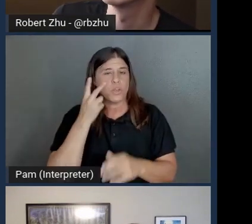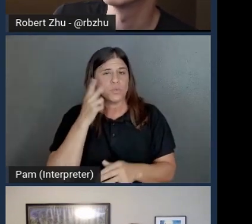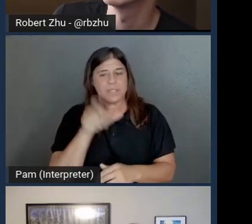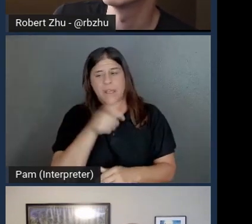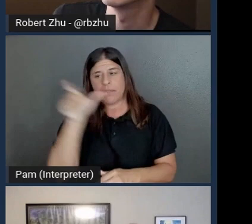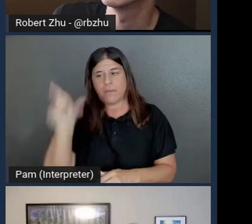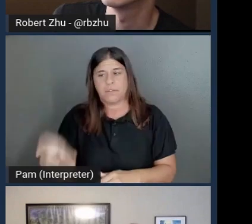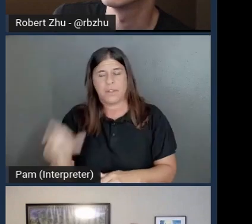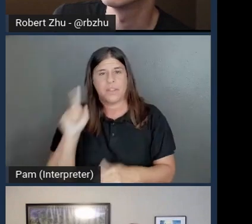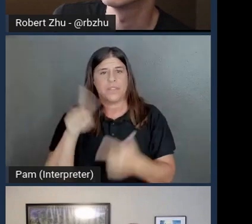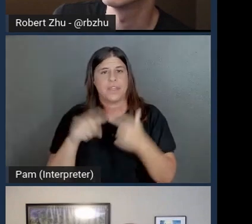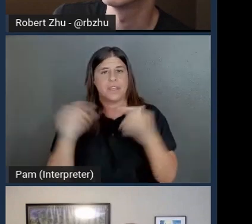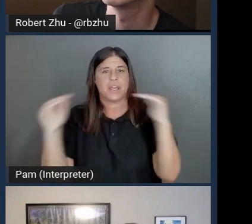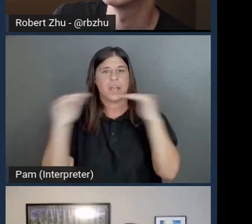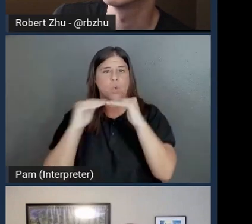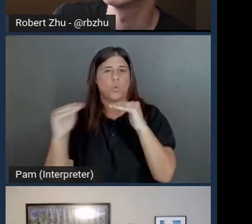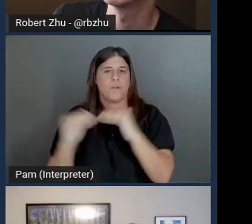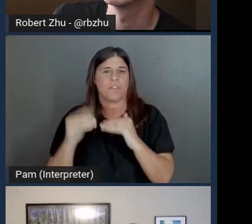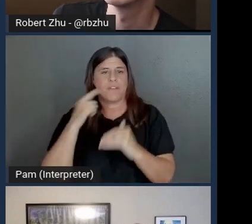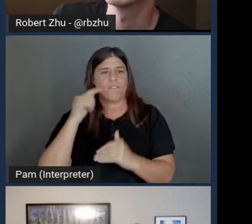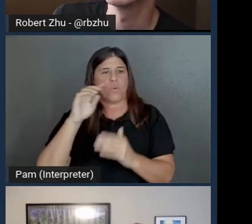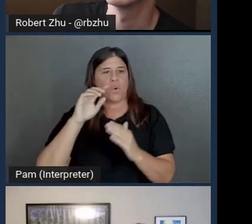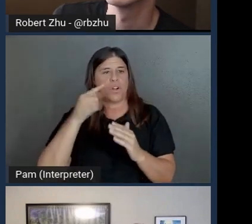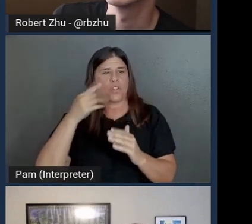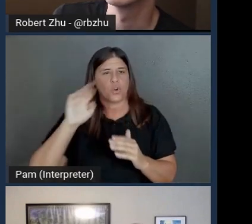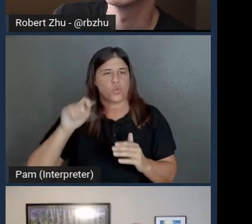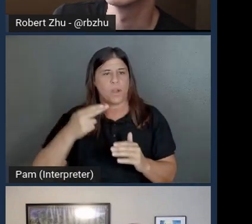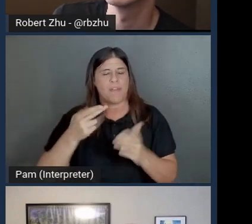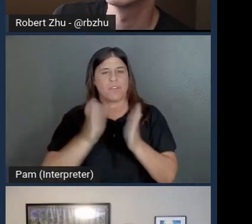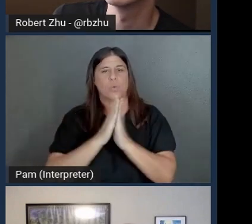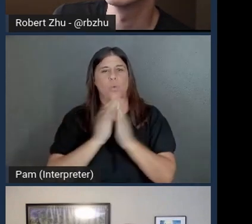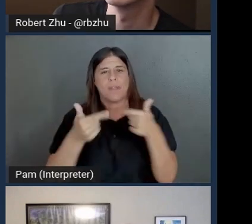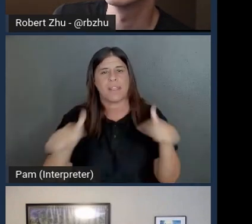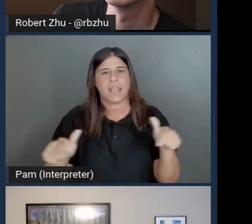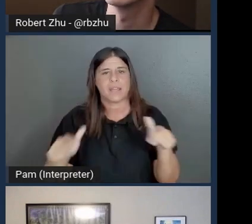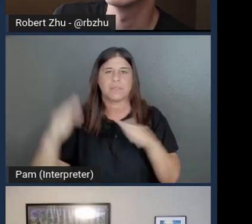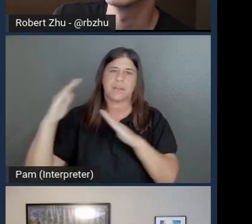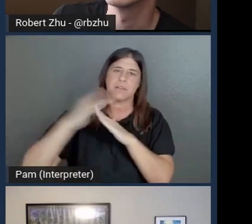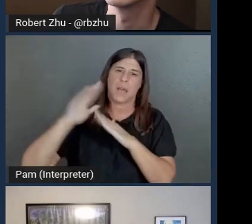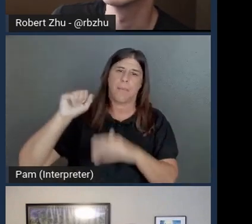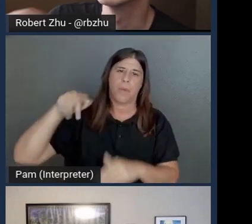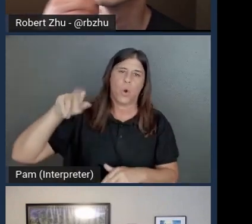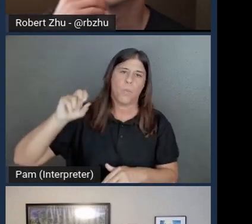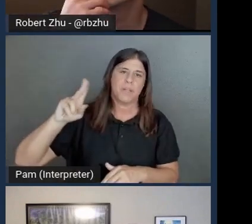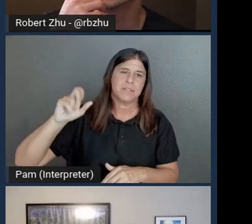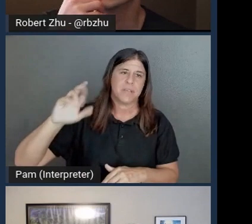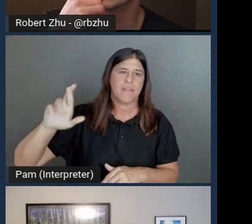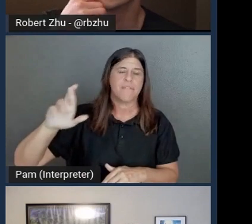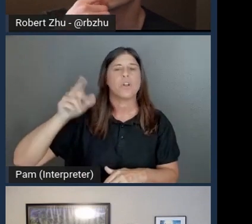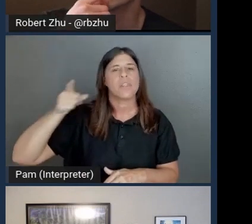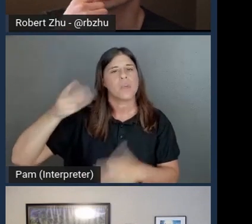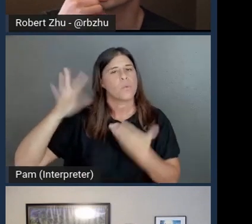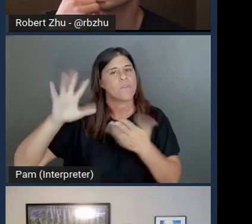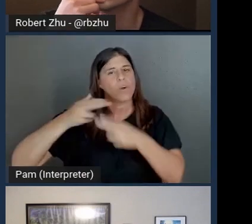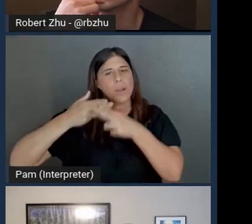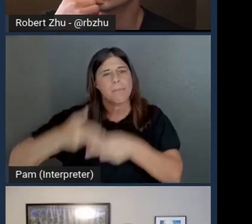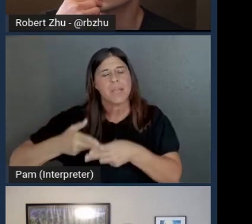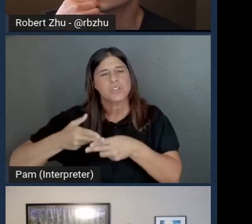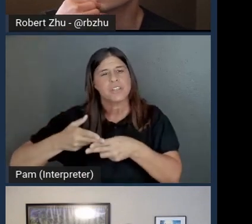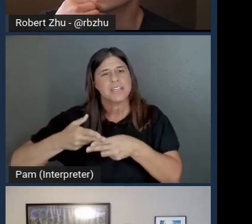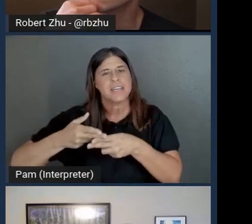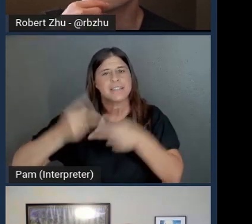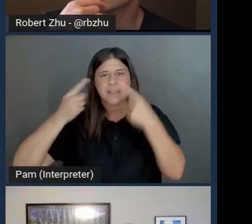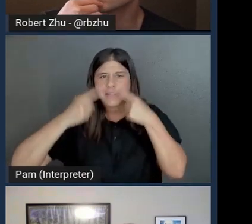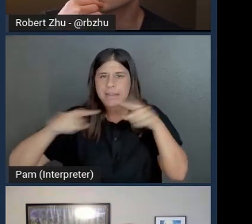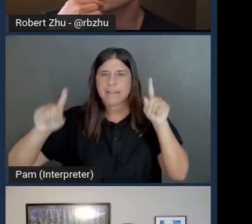is the equivalent in the graph query languages. So at the top, we have OpenCypher. OpenCypher, as we mentioned, it's a declarative